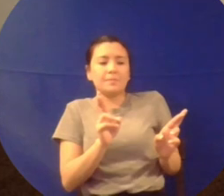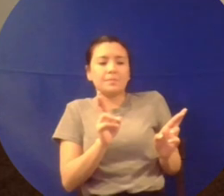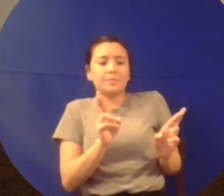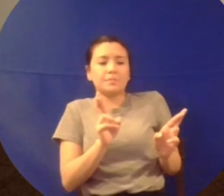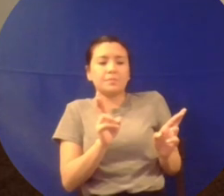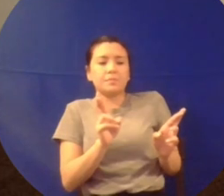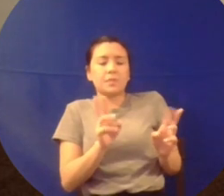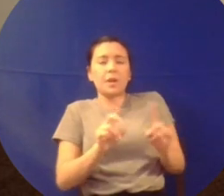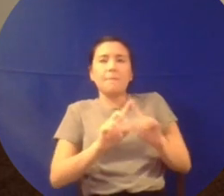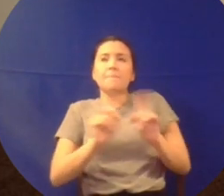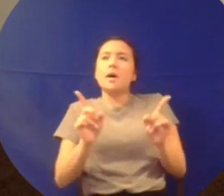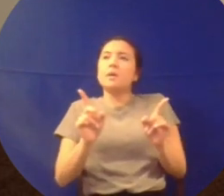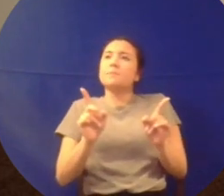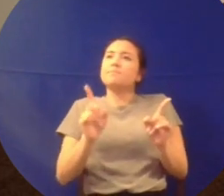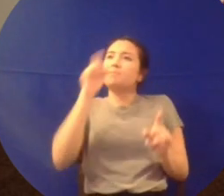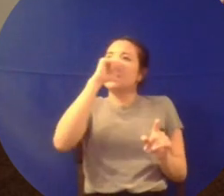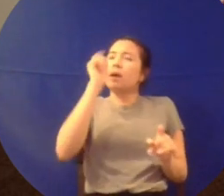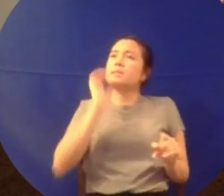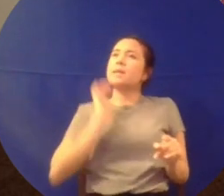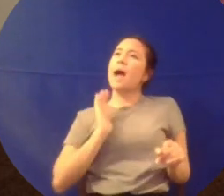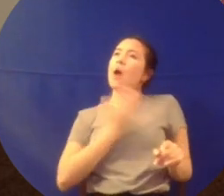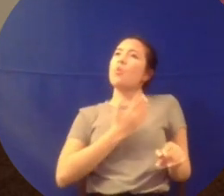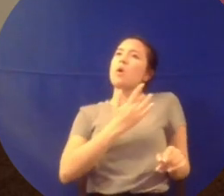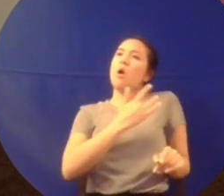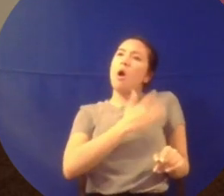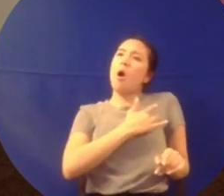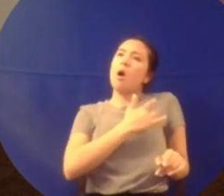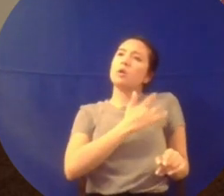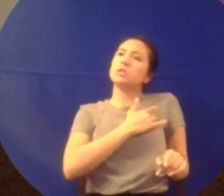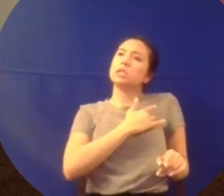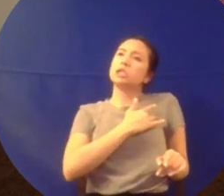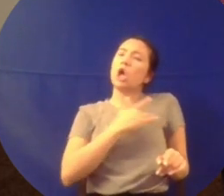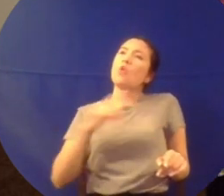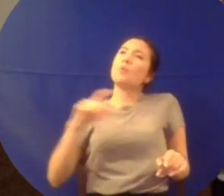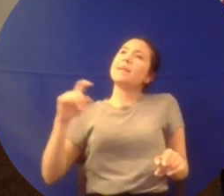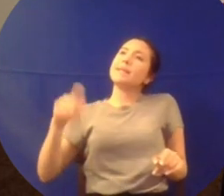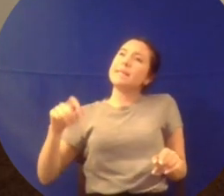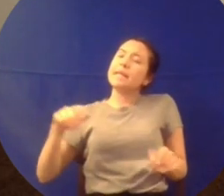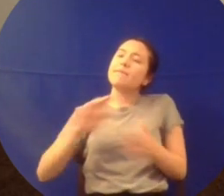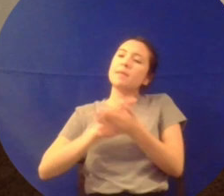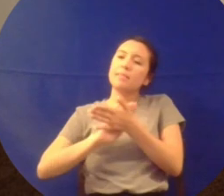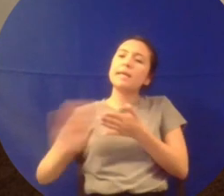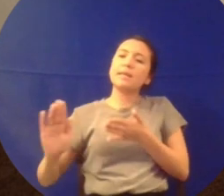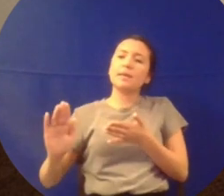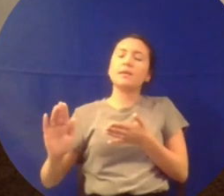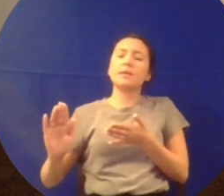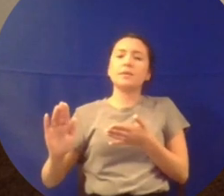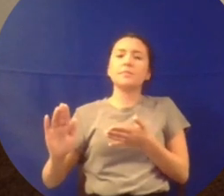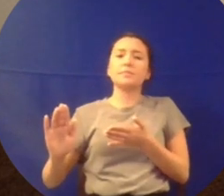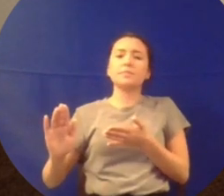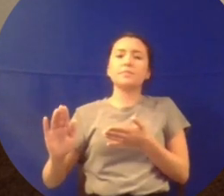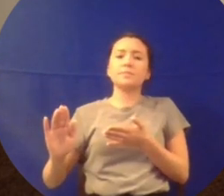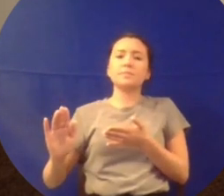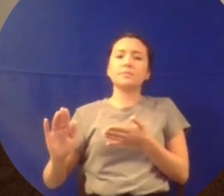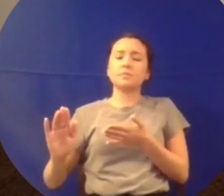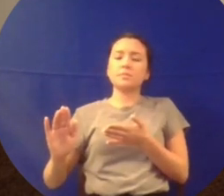but because our hearts are in need of some kind of extensive house cleaning.